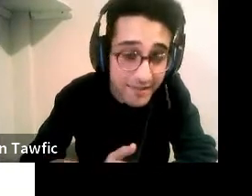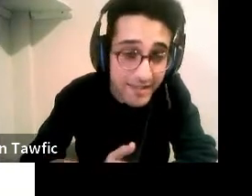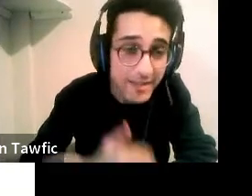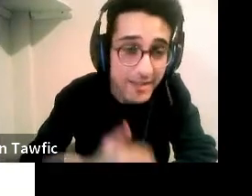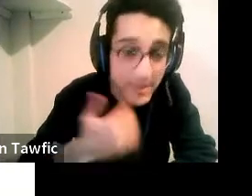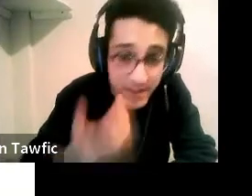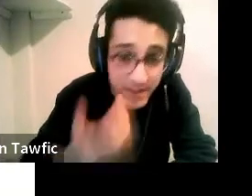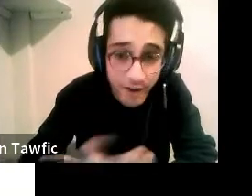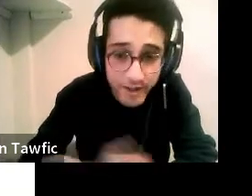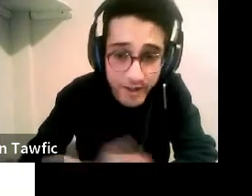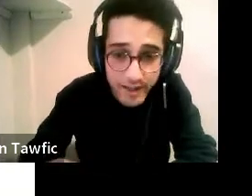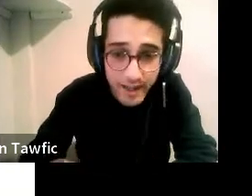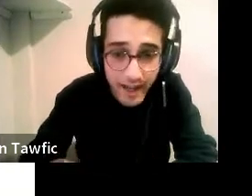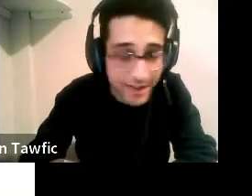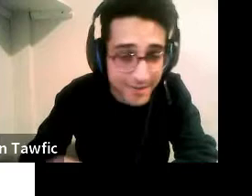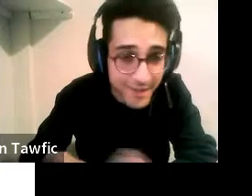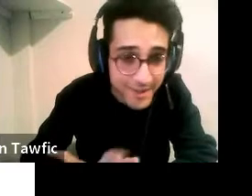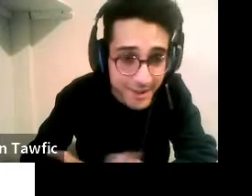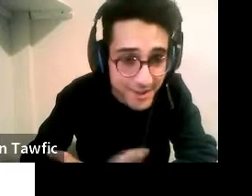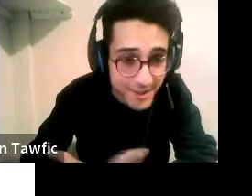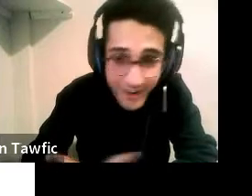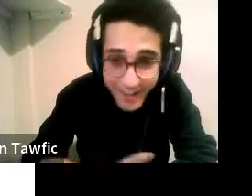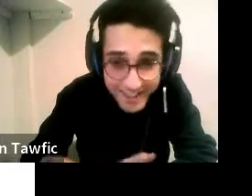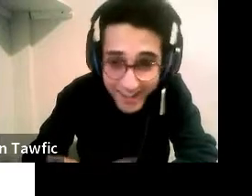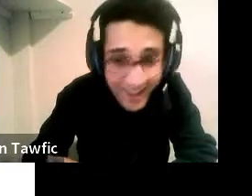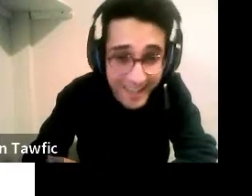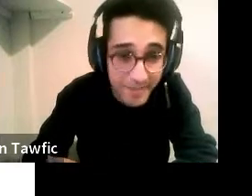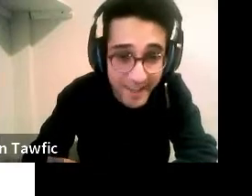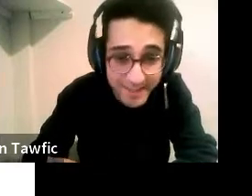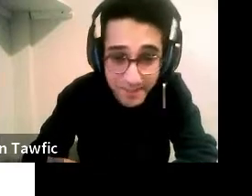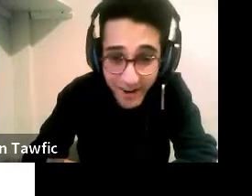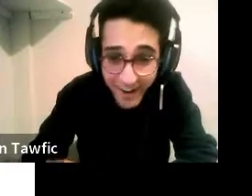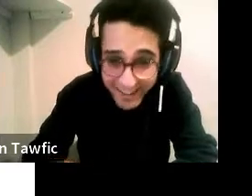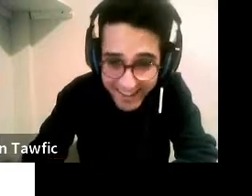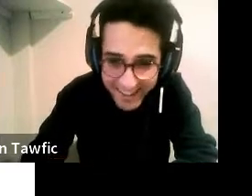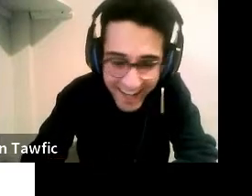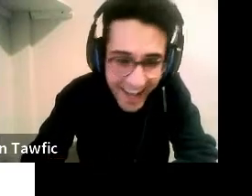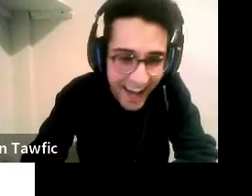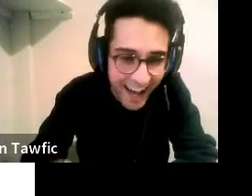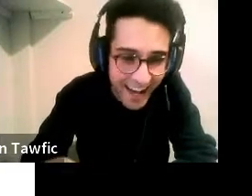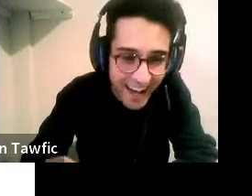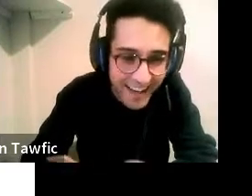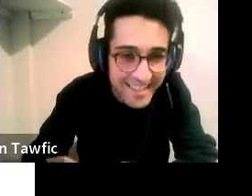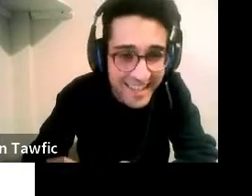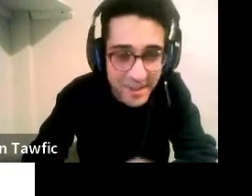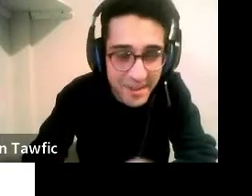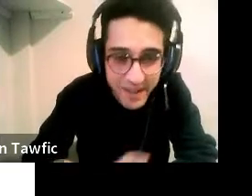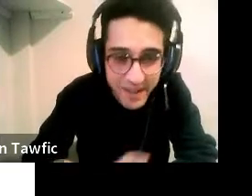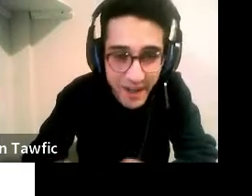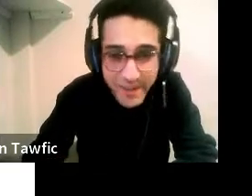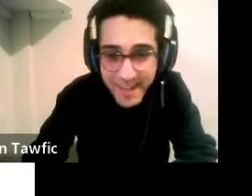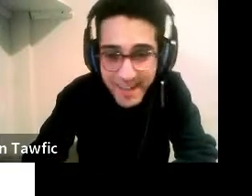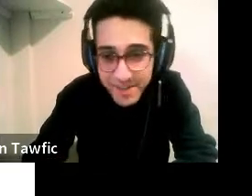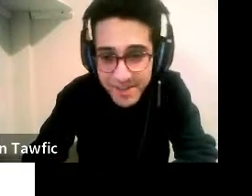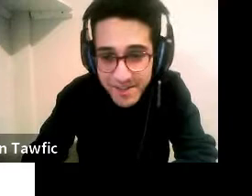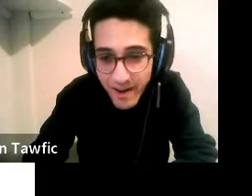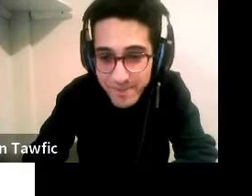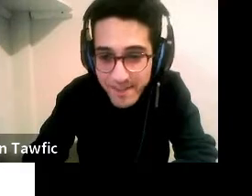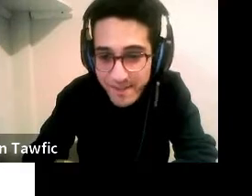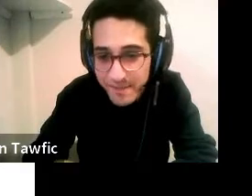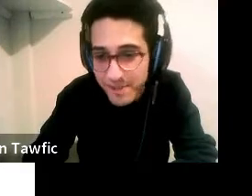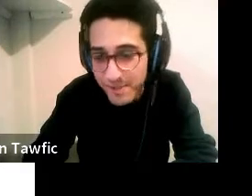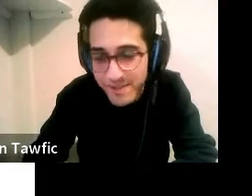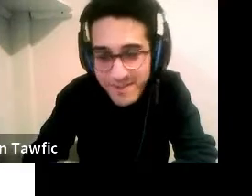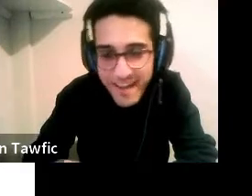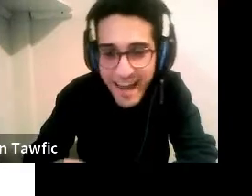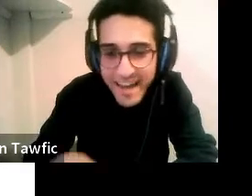had gifted it to Sarah. And this took Sarah entirely by surprise. And I'll tell you in her words how she described